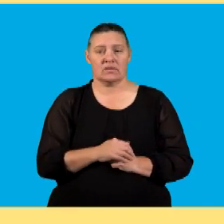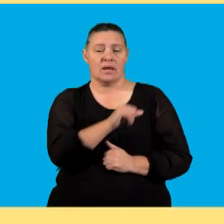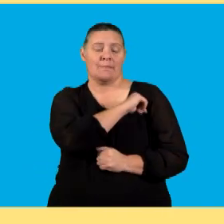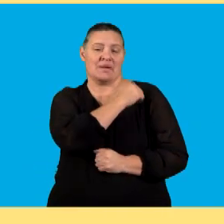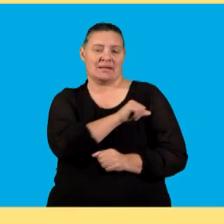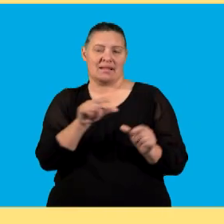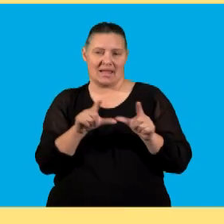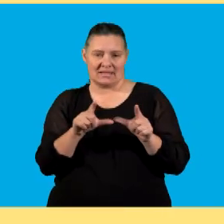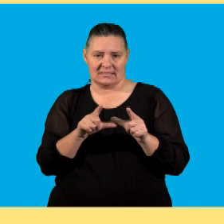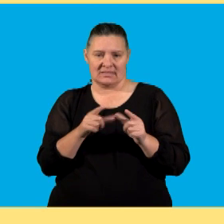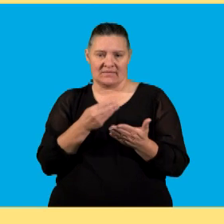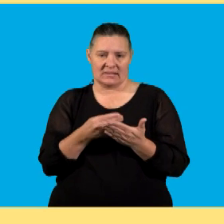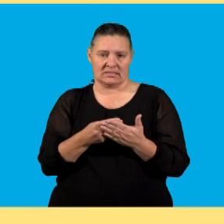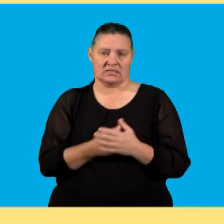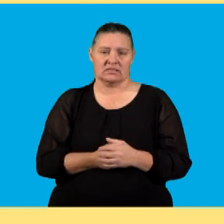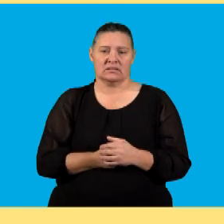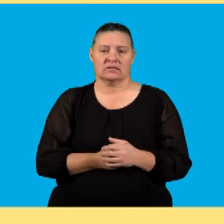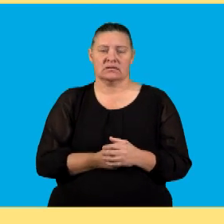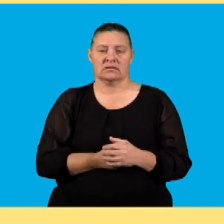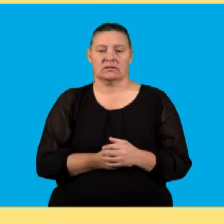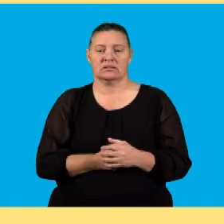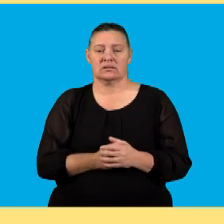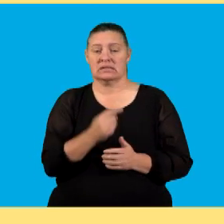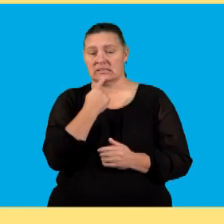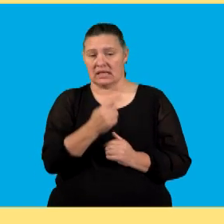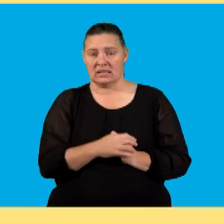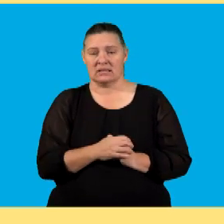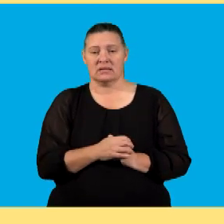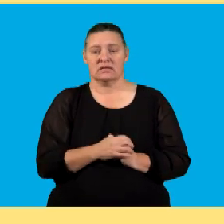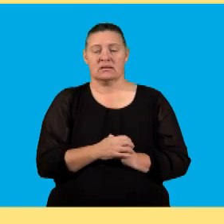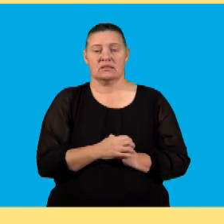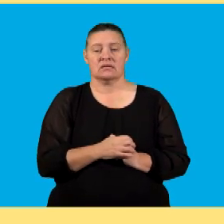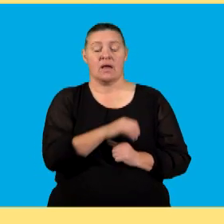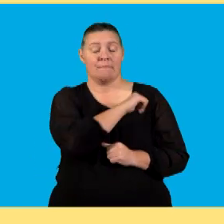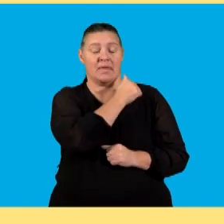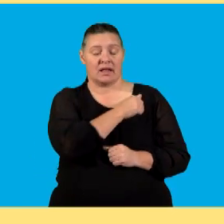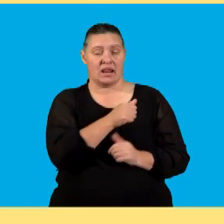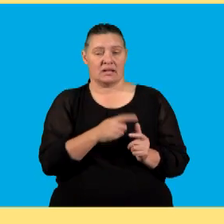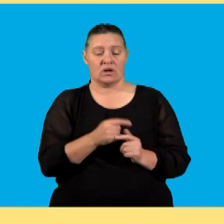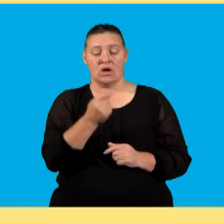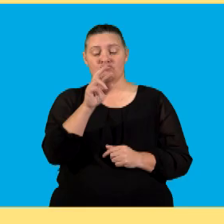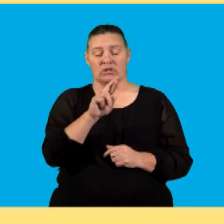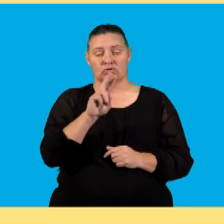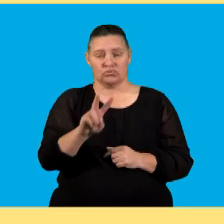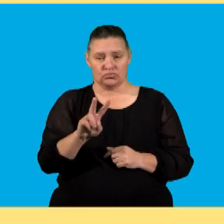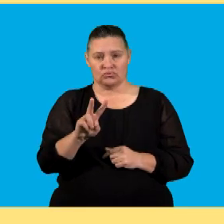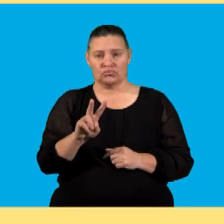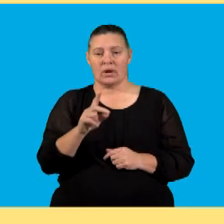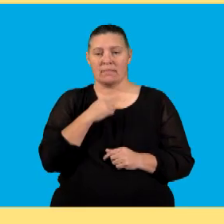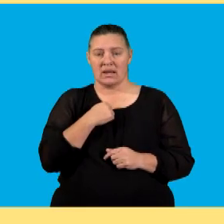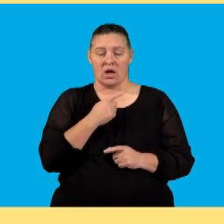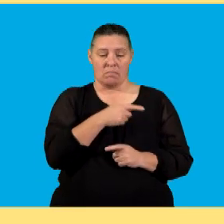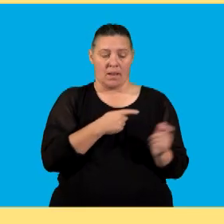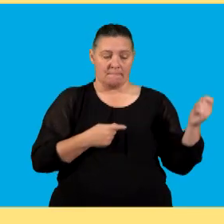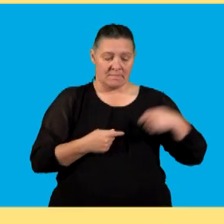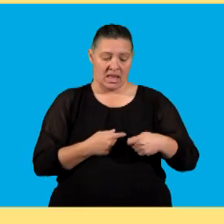look at medical aid fund. And it reads, medical aid fund, 2 rand for